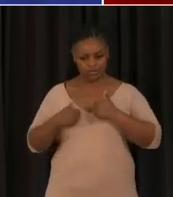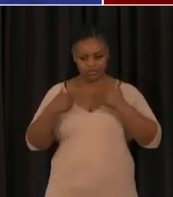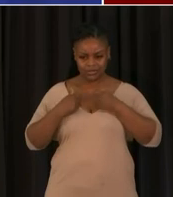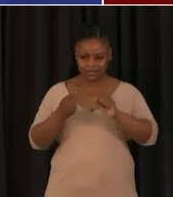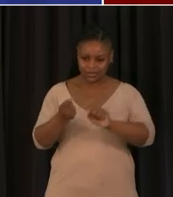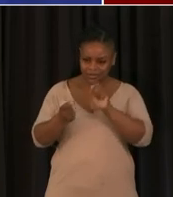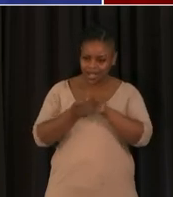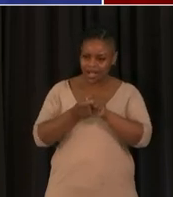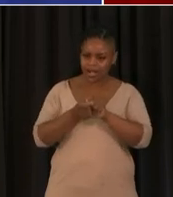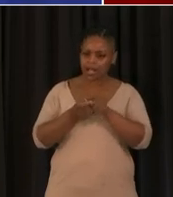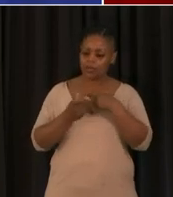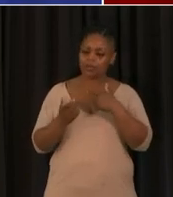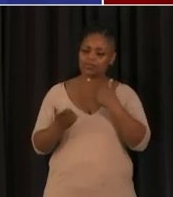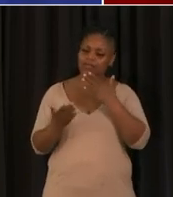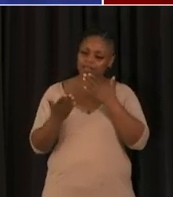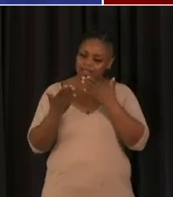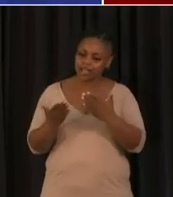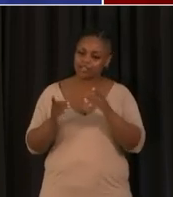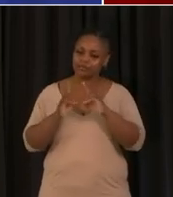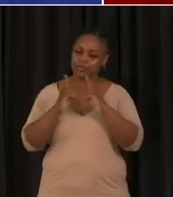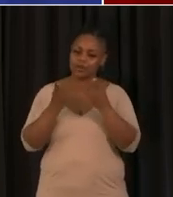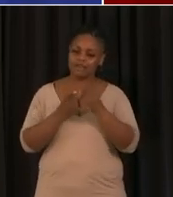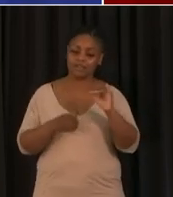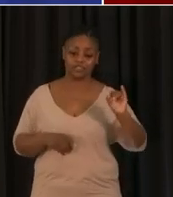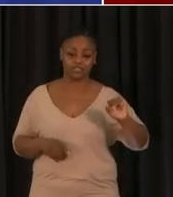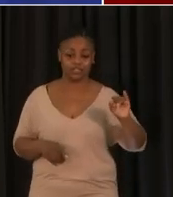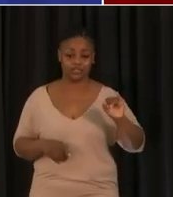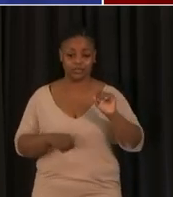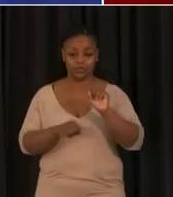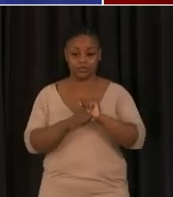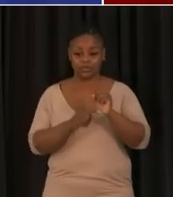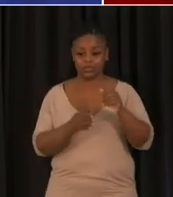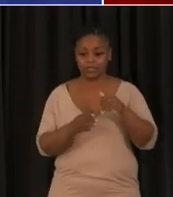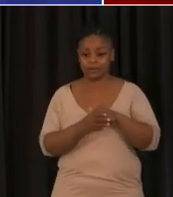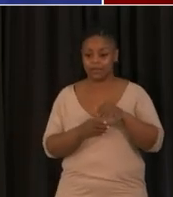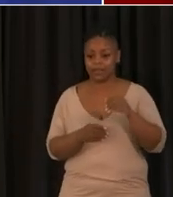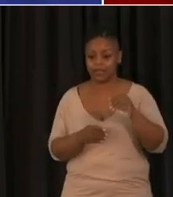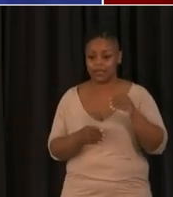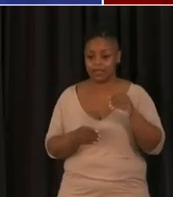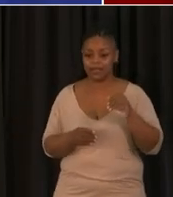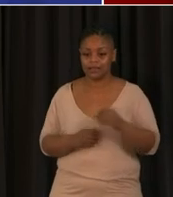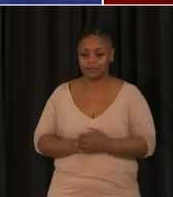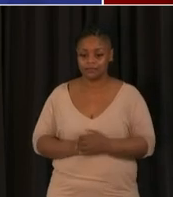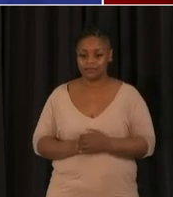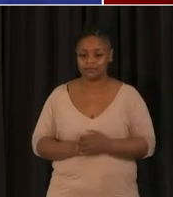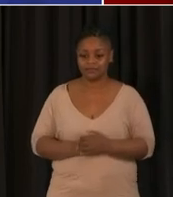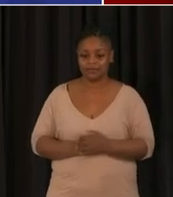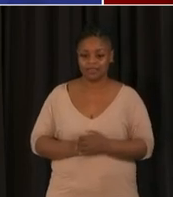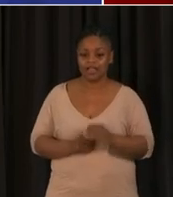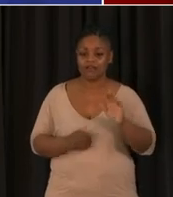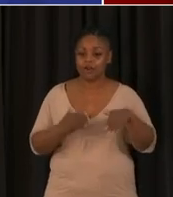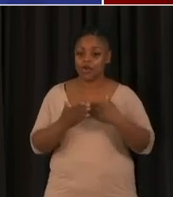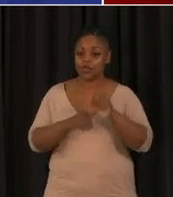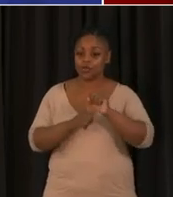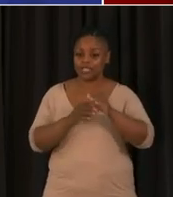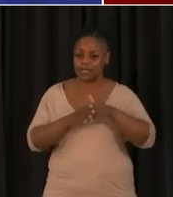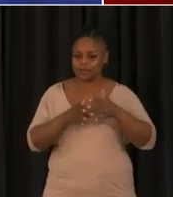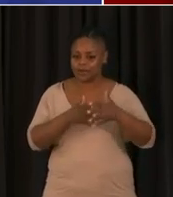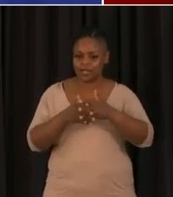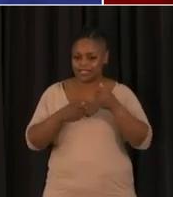Urban Institute are doing an ongoing evaluation of it. But one of the core components of it, I think they're serving